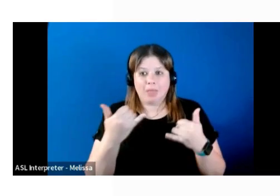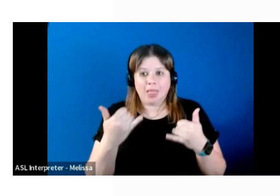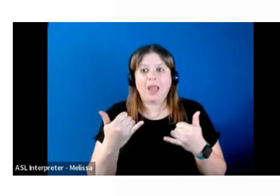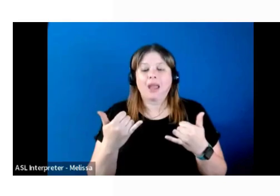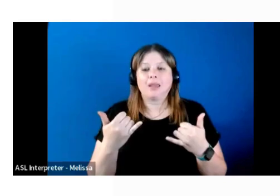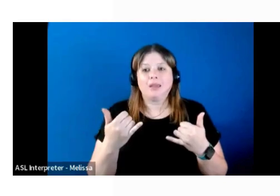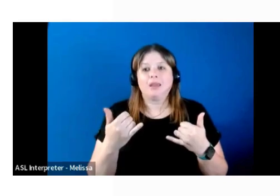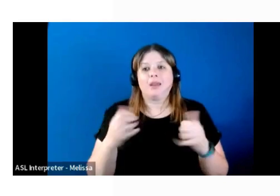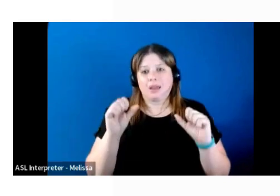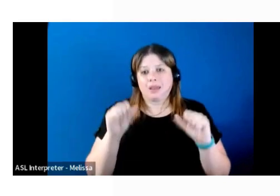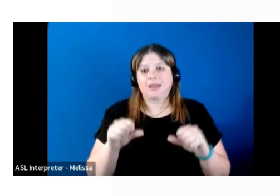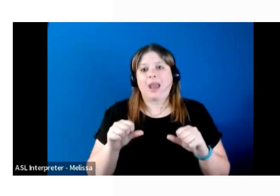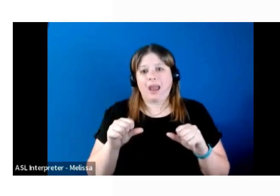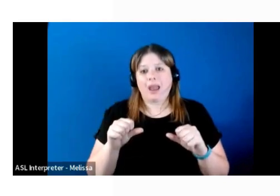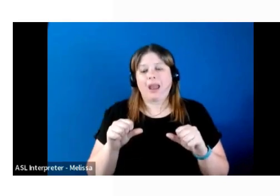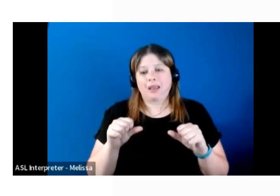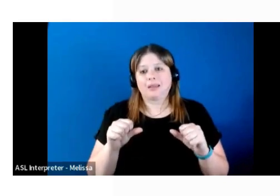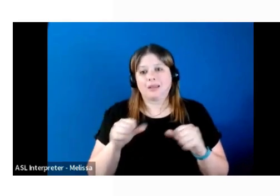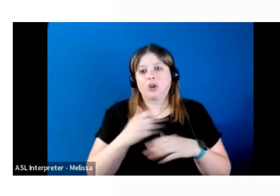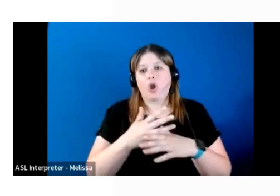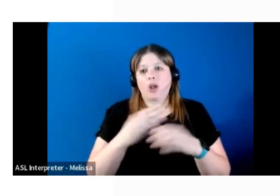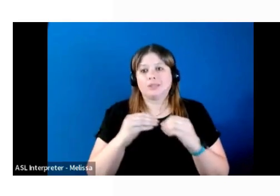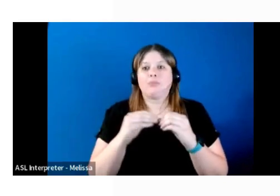enhance that anticipation of pain.